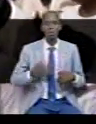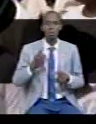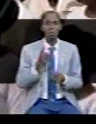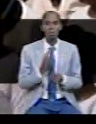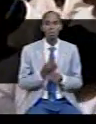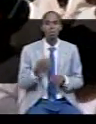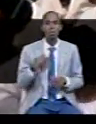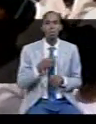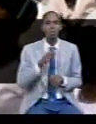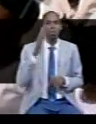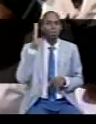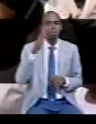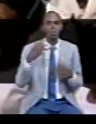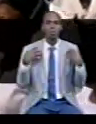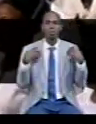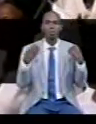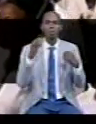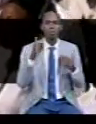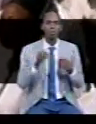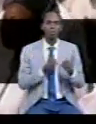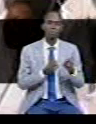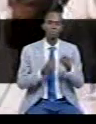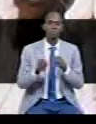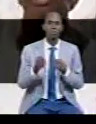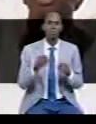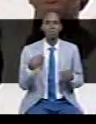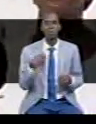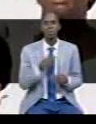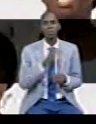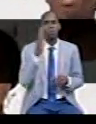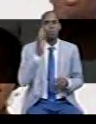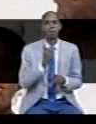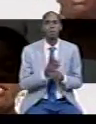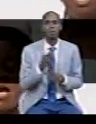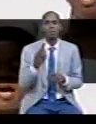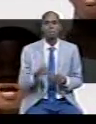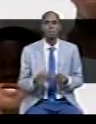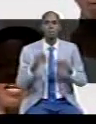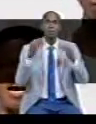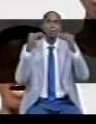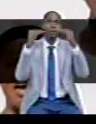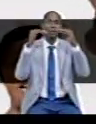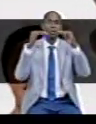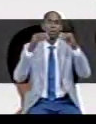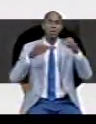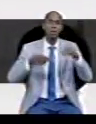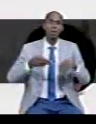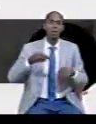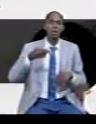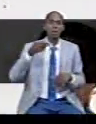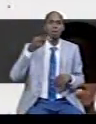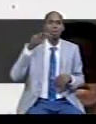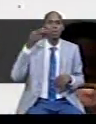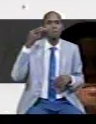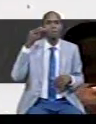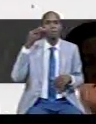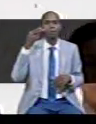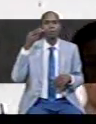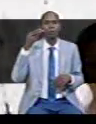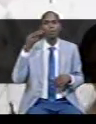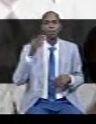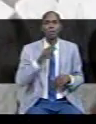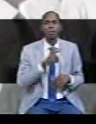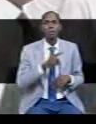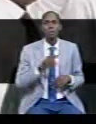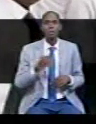right, we will boldly fight, we will keep the standard high.